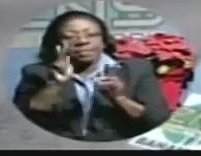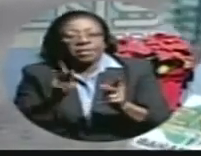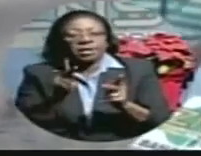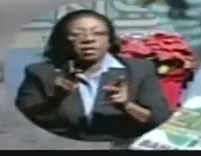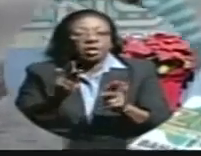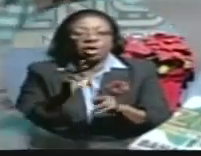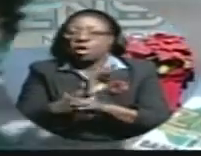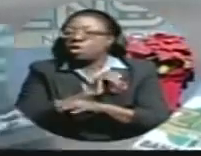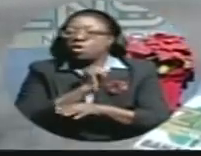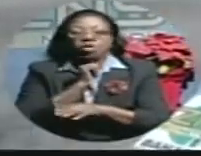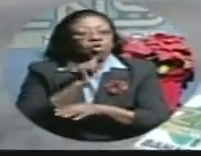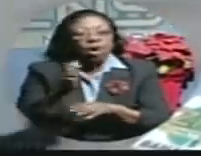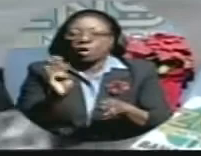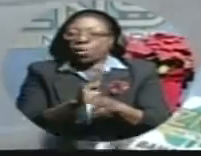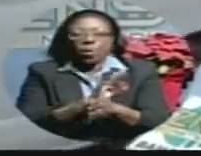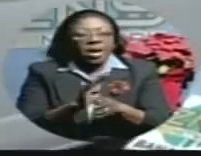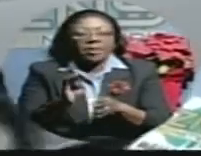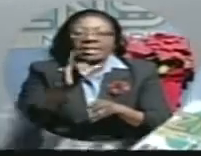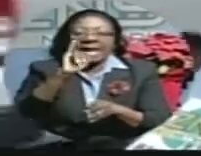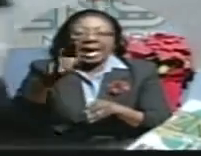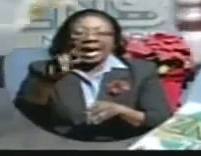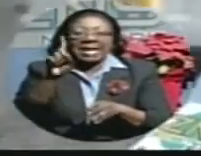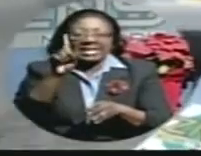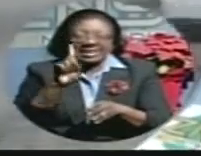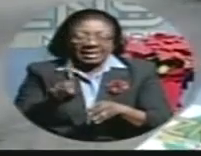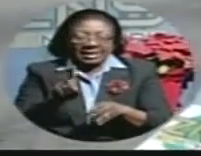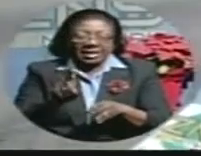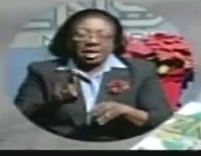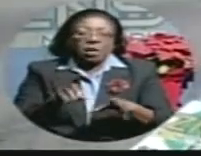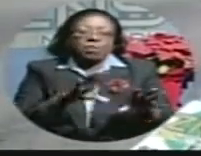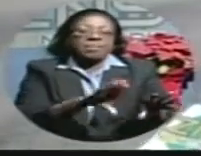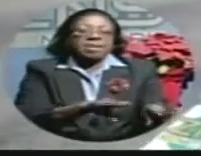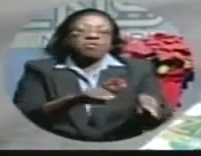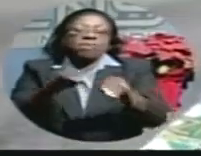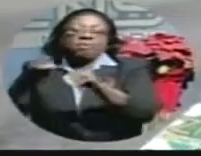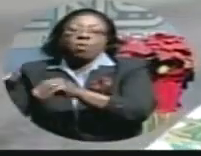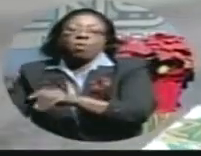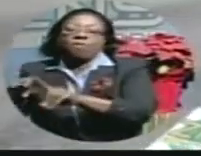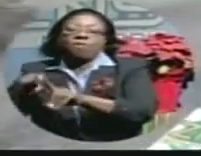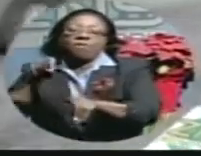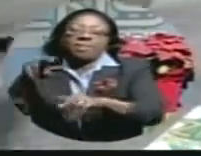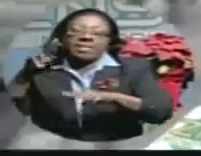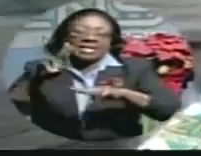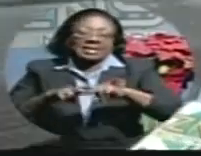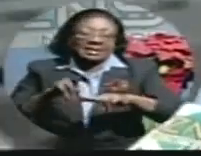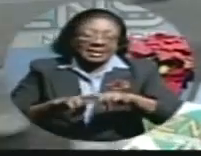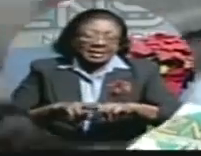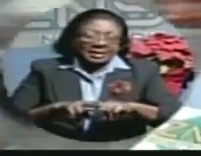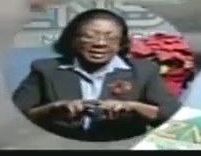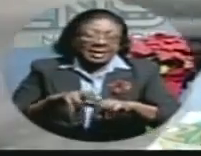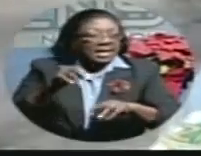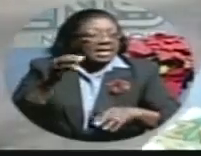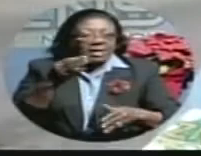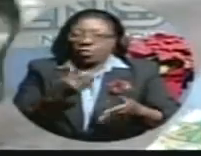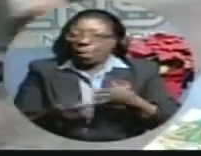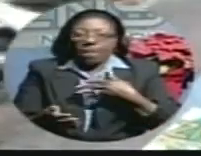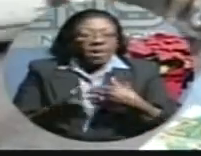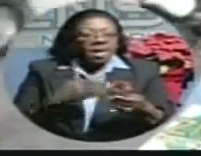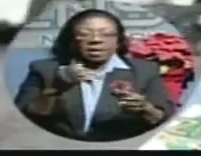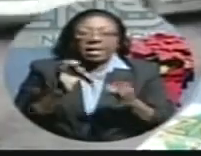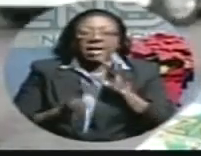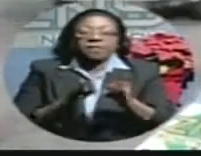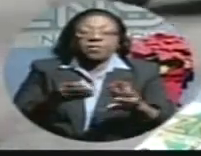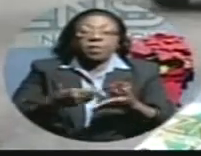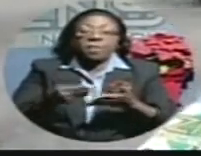ID, lanyard, and jacket with their ticket attached, they will be removed from the seats, whether they've paid for it or not. Because we are providing this